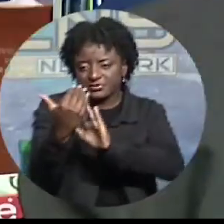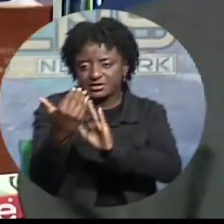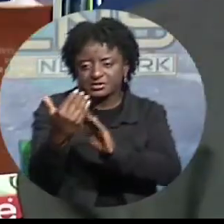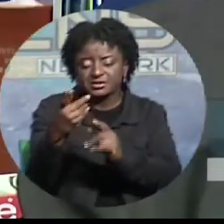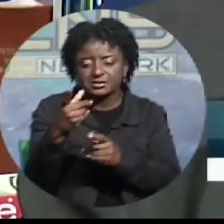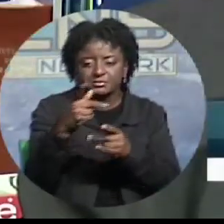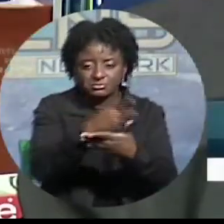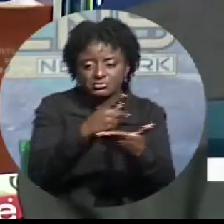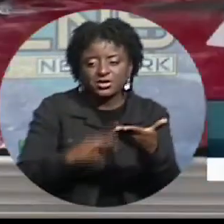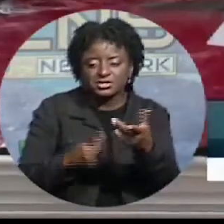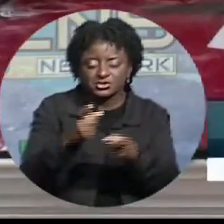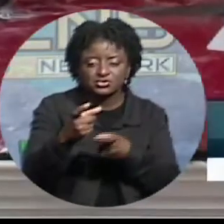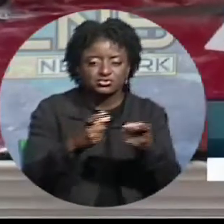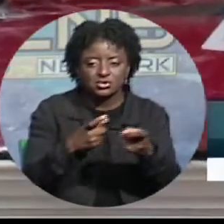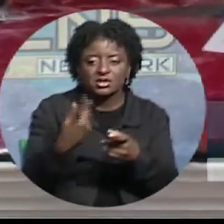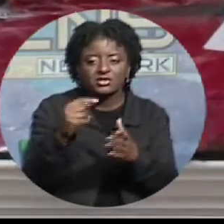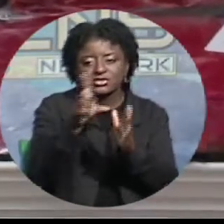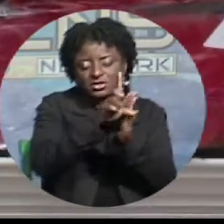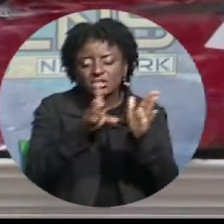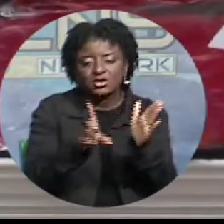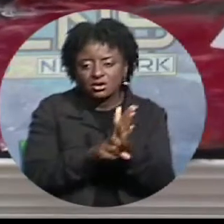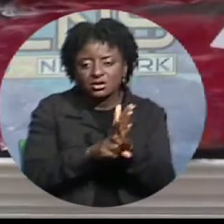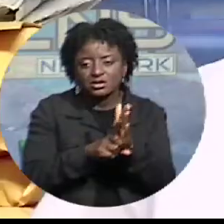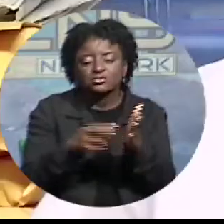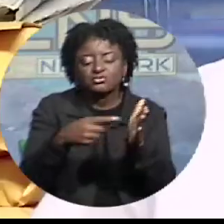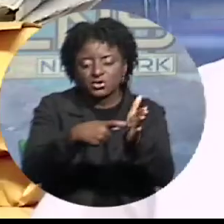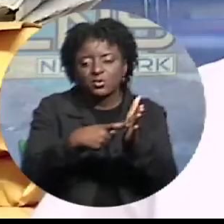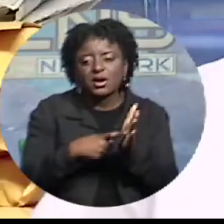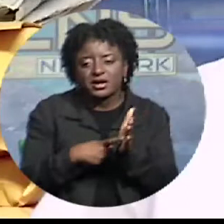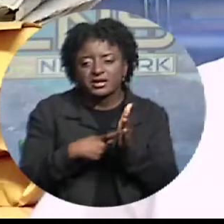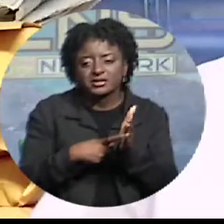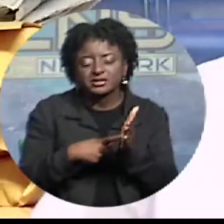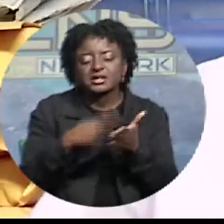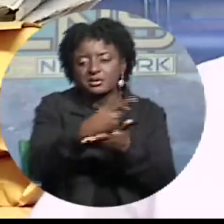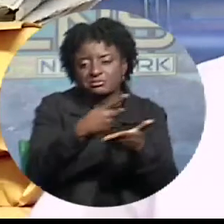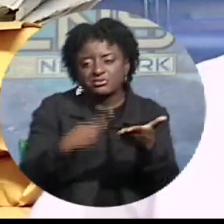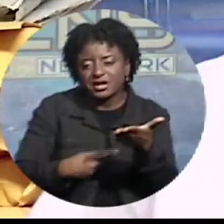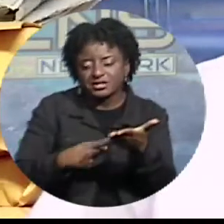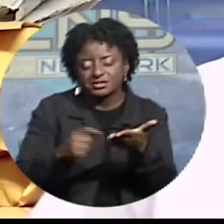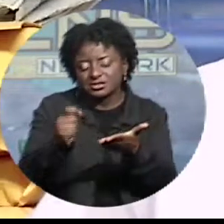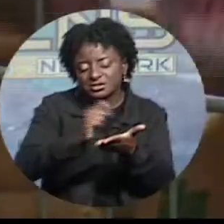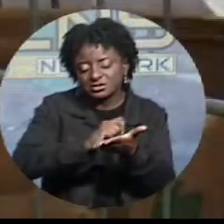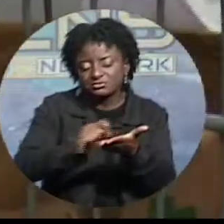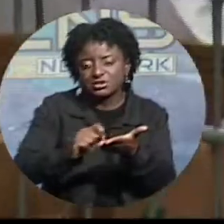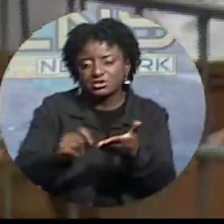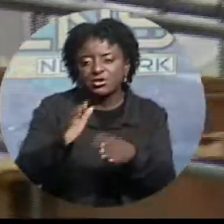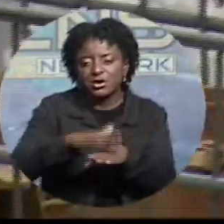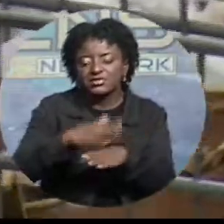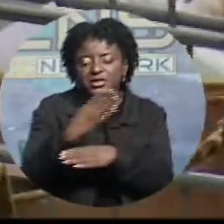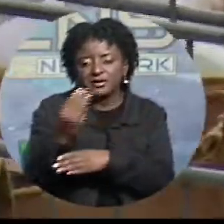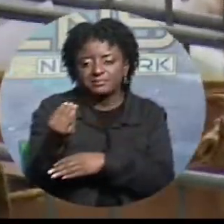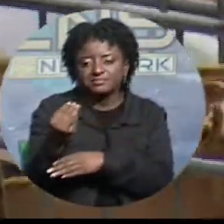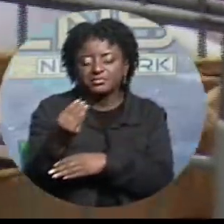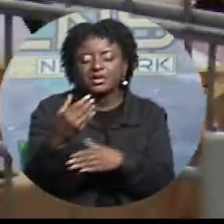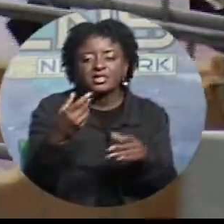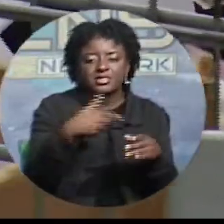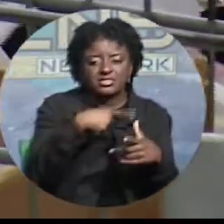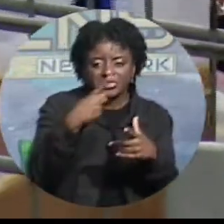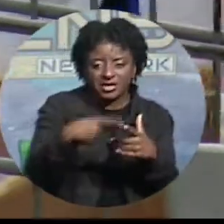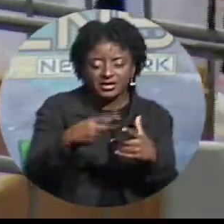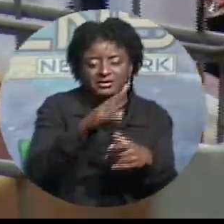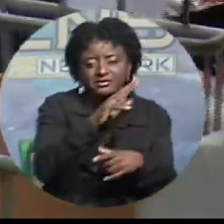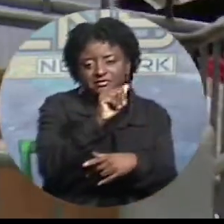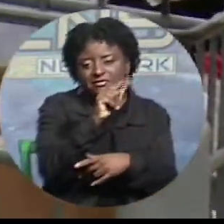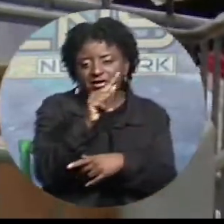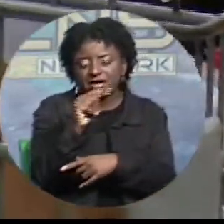they carry a price marking on them. So we can't tell the storekeepers what to sell them at. And then there's VAT, just